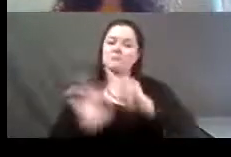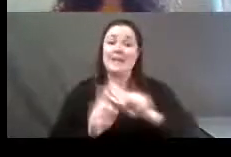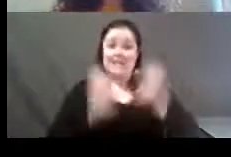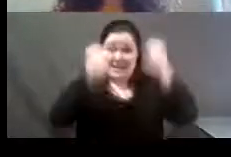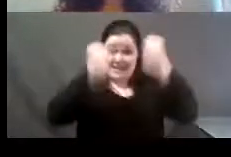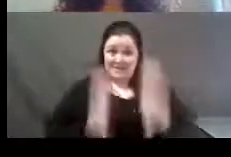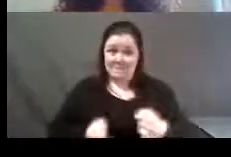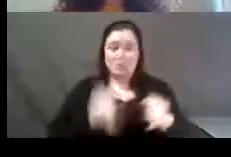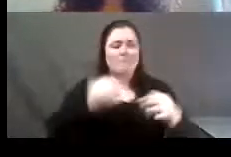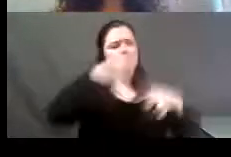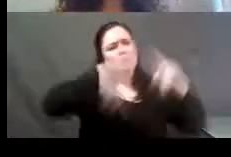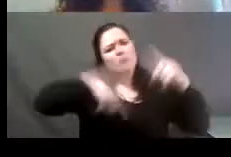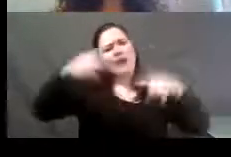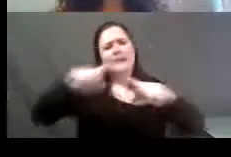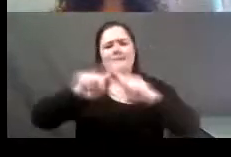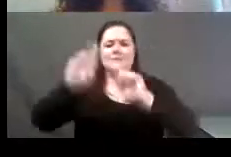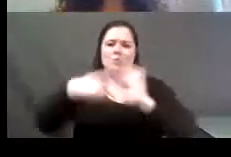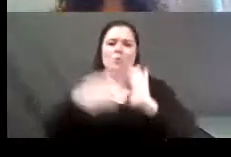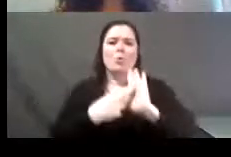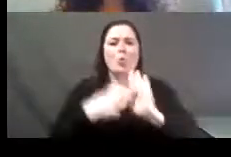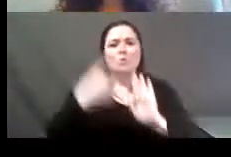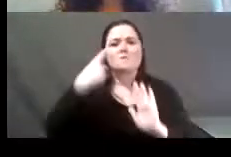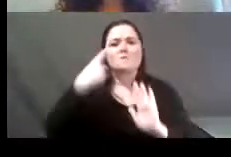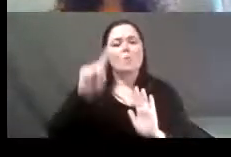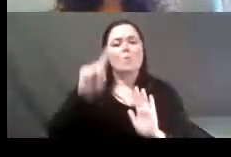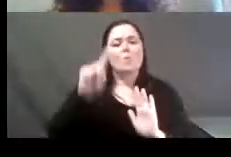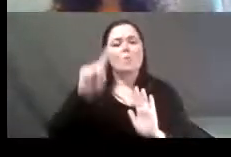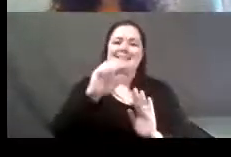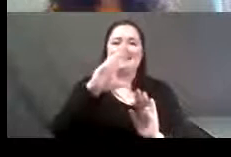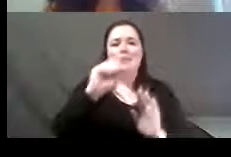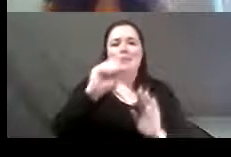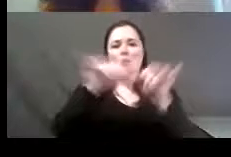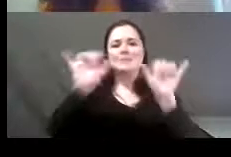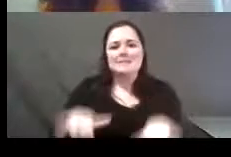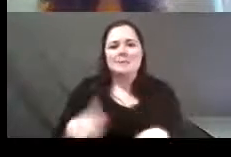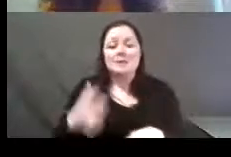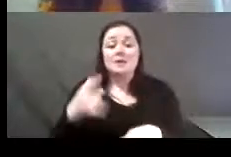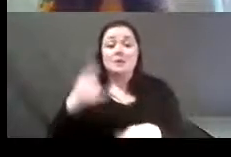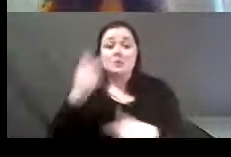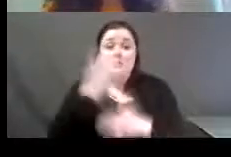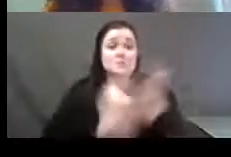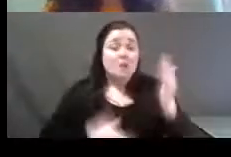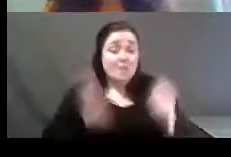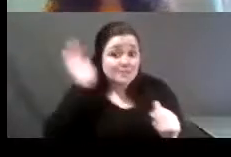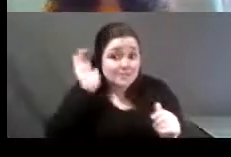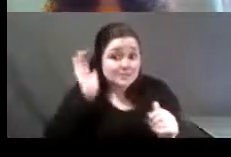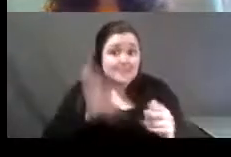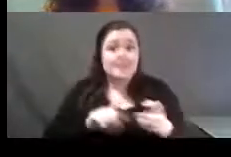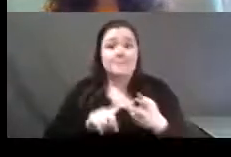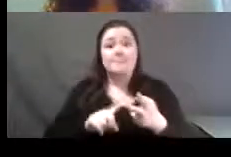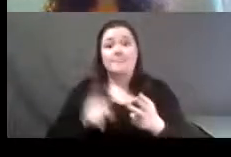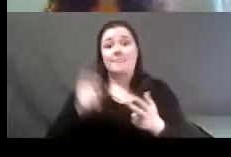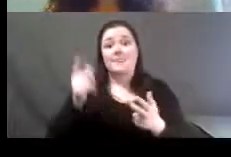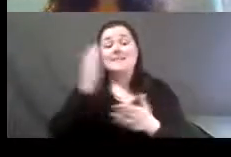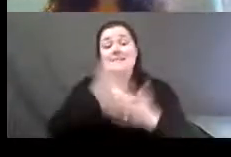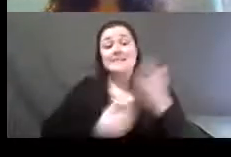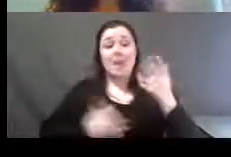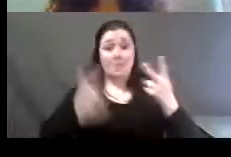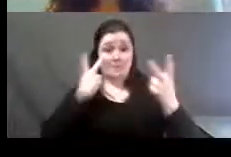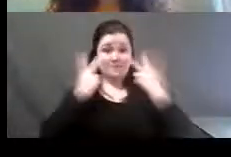the social change ecosystem. So for some people who are listening, some people who are tuning in